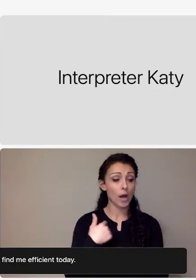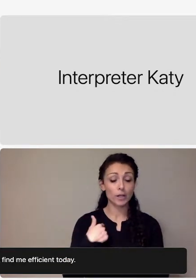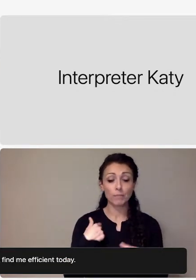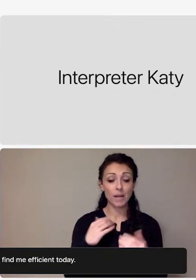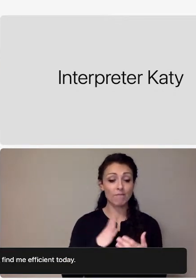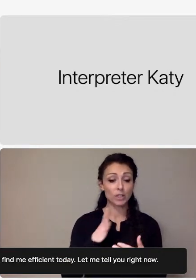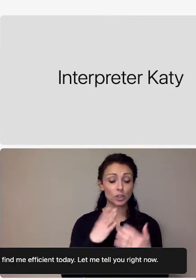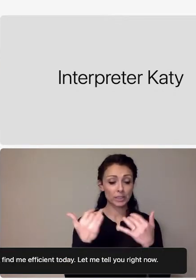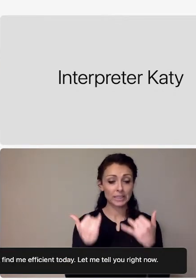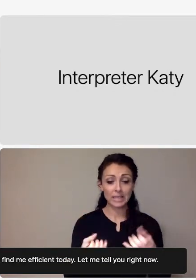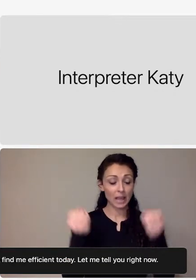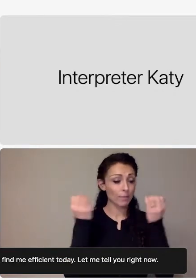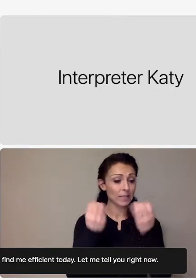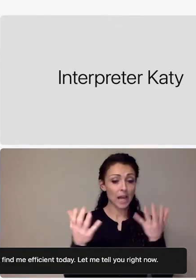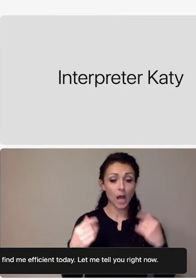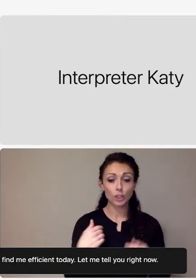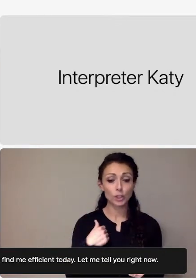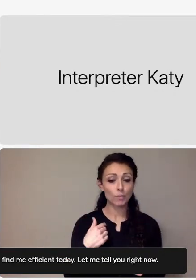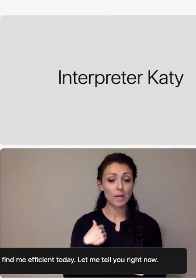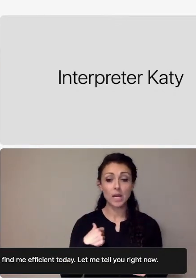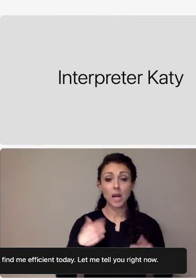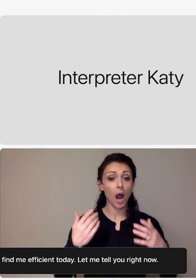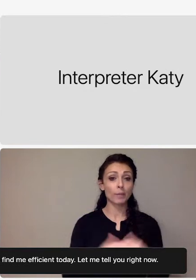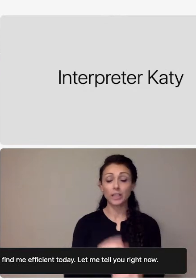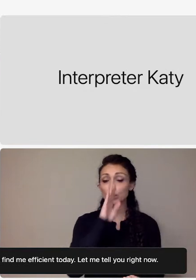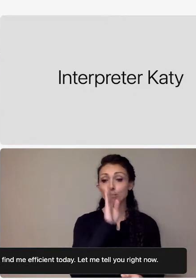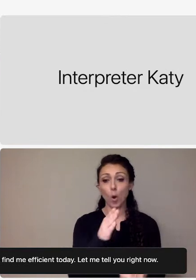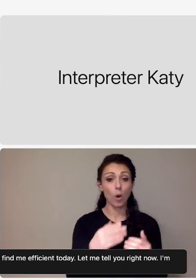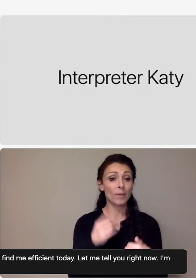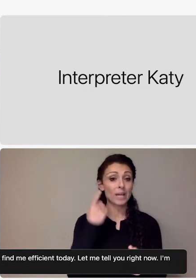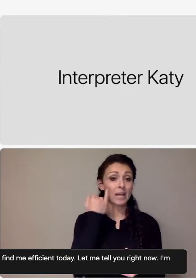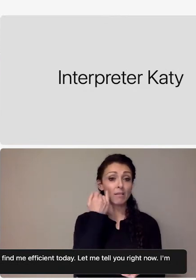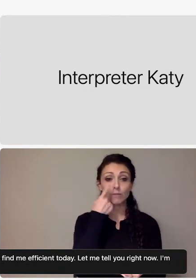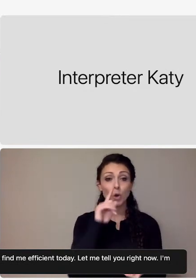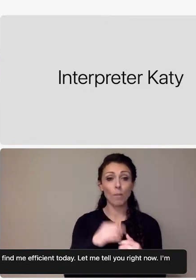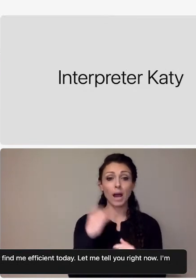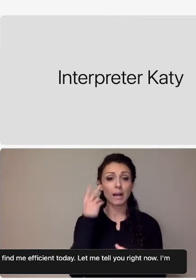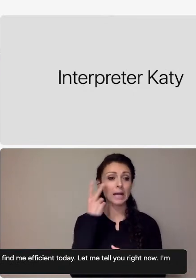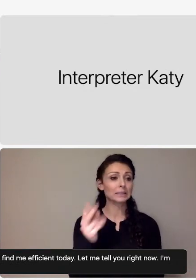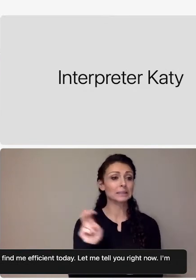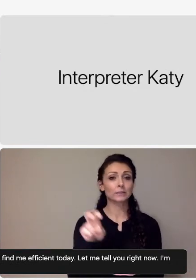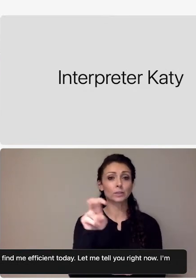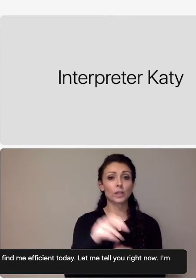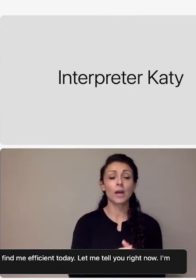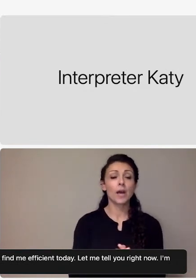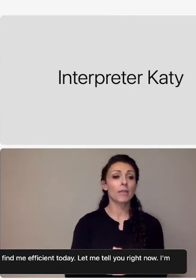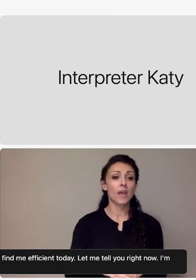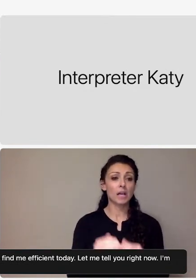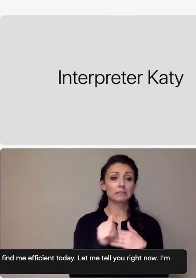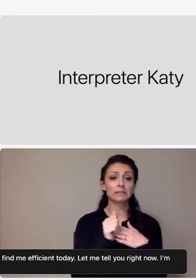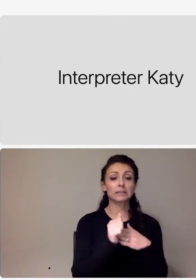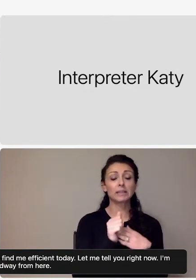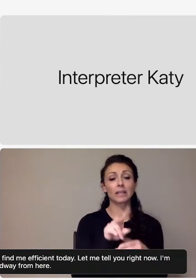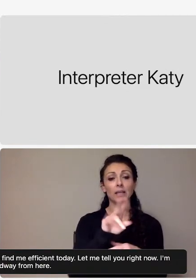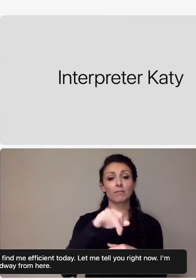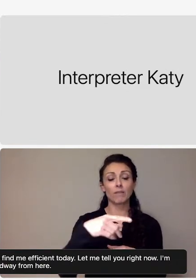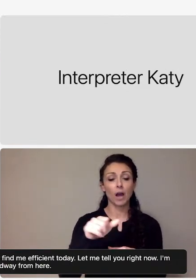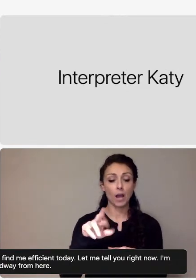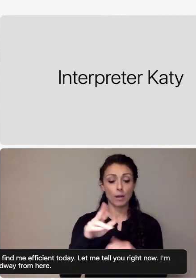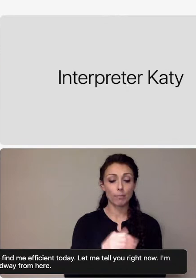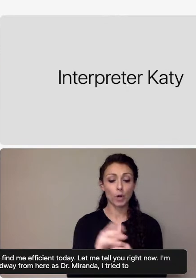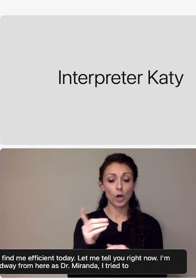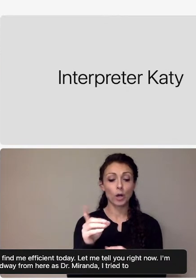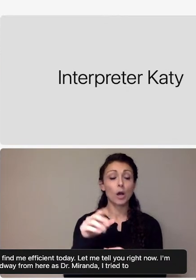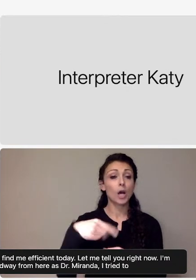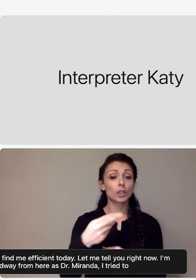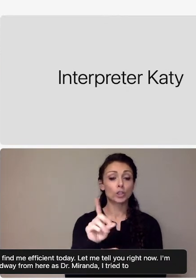don't fancy pants i'm gonna call it out if you don't mind was i see the snake sitting here we got the head viper here as dr miranda i tried to see him today you guys he